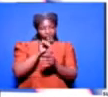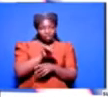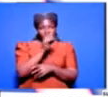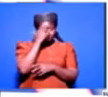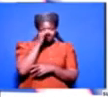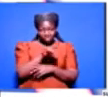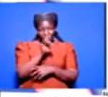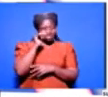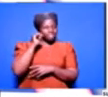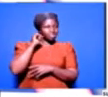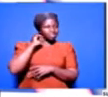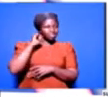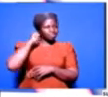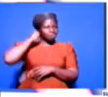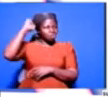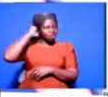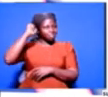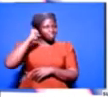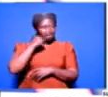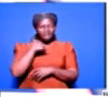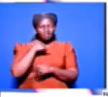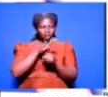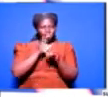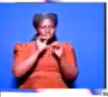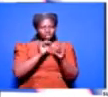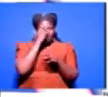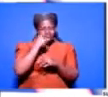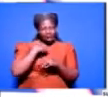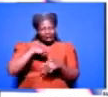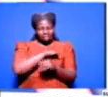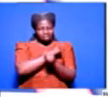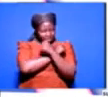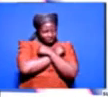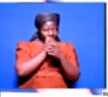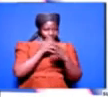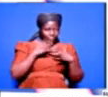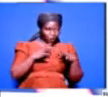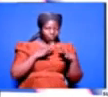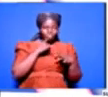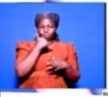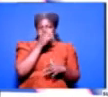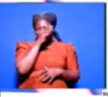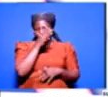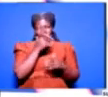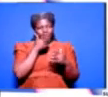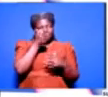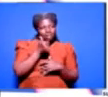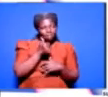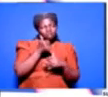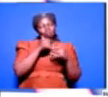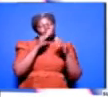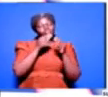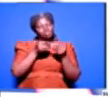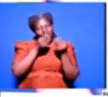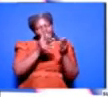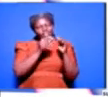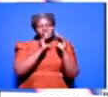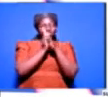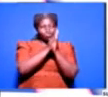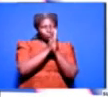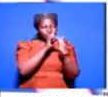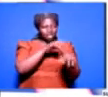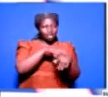call politics, because we love people who lie the best, we love people who love telling stories when they are looking for votes. Kibaki was such a gentleman